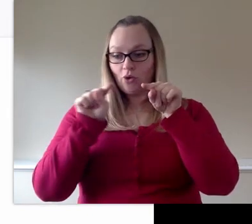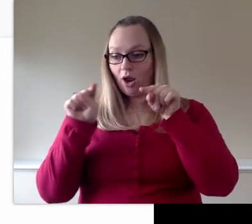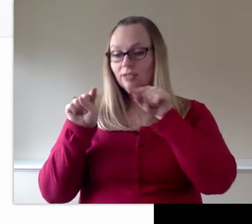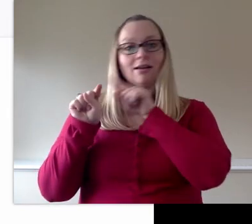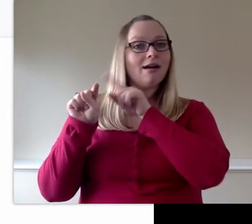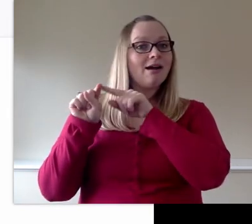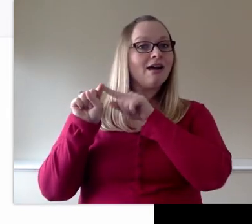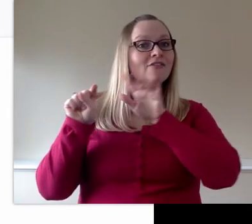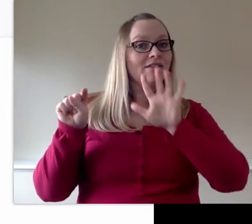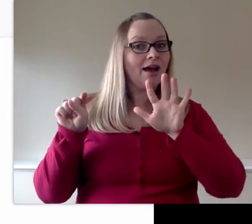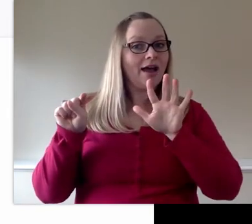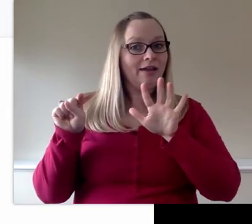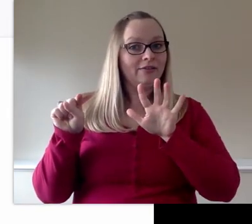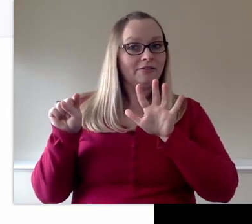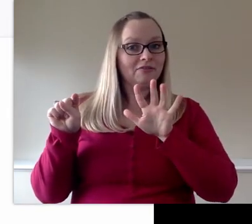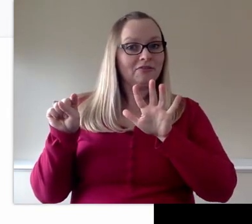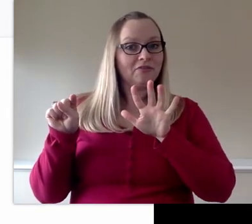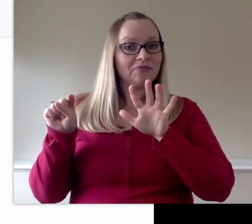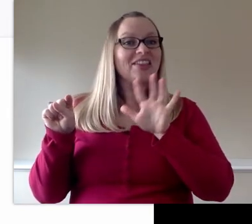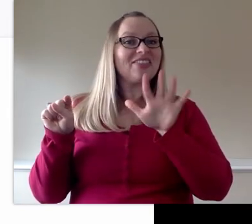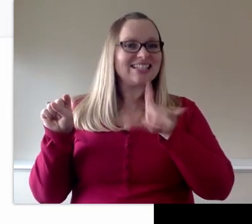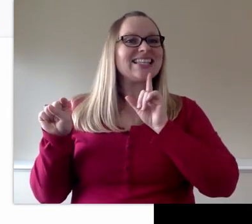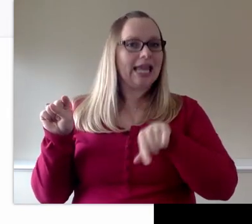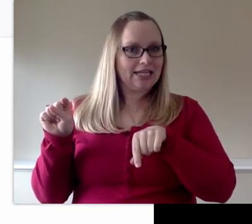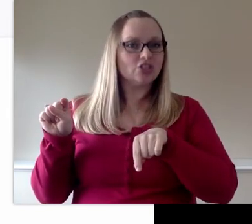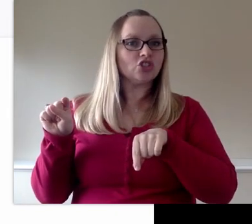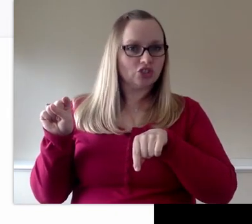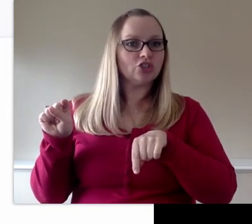see this 5. That 5 is our answer.